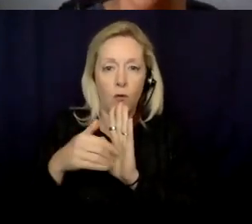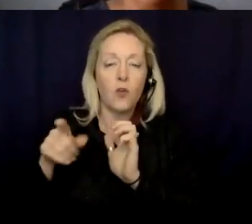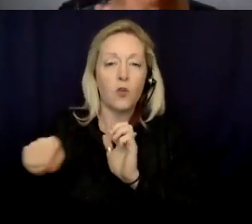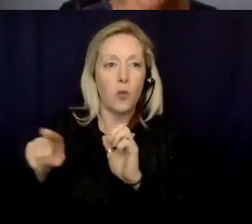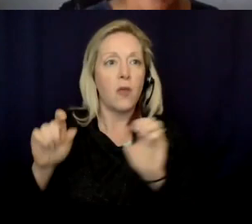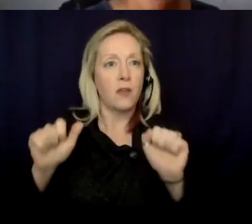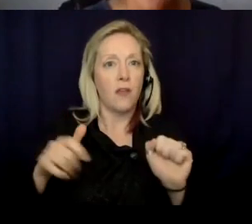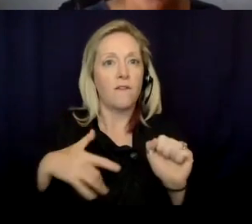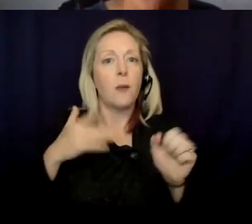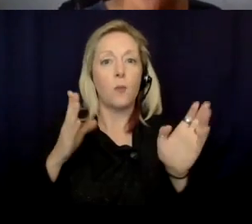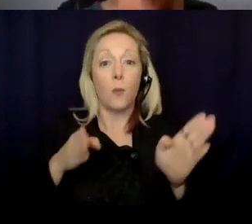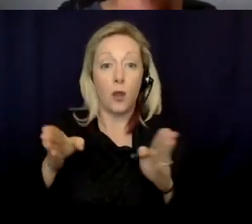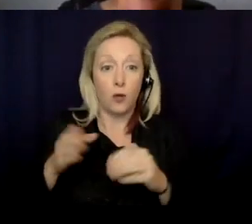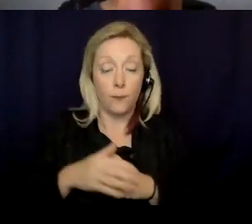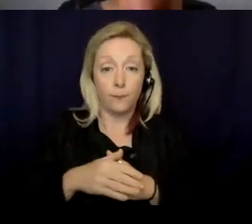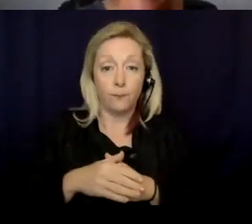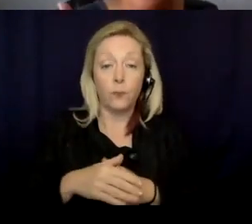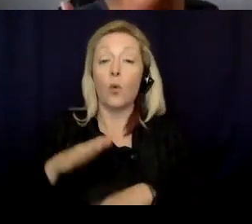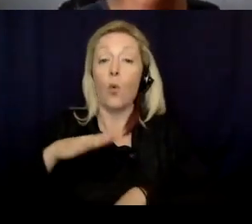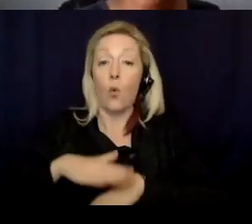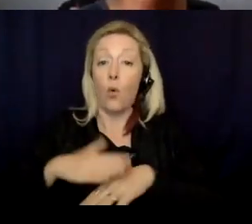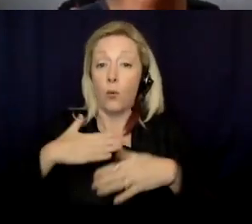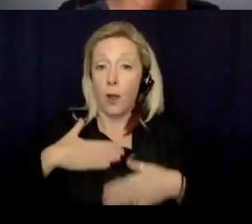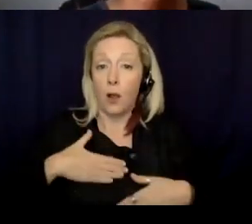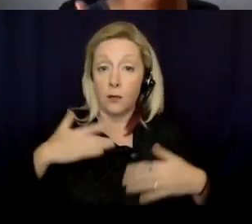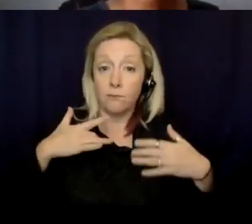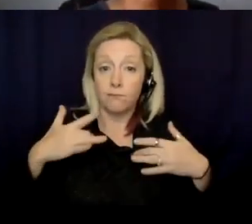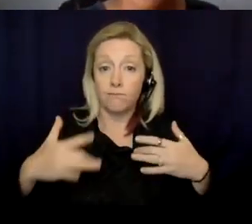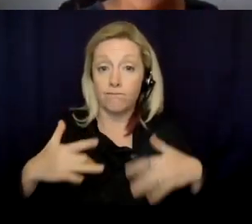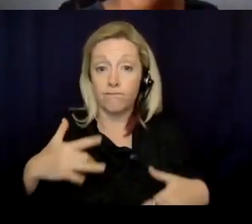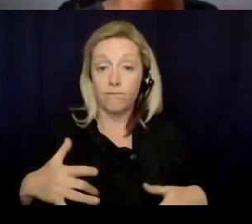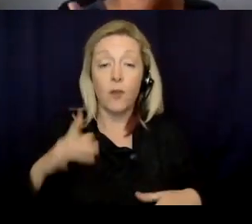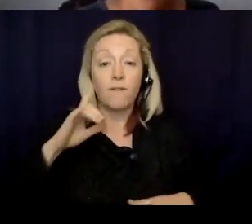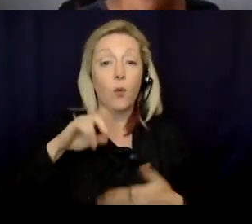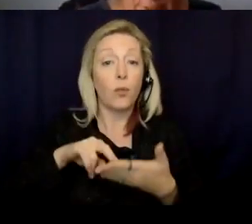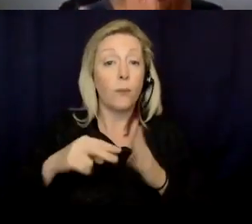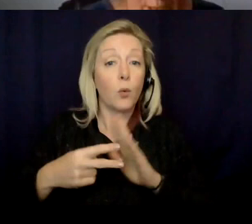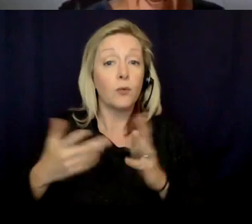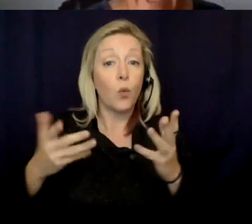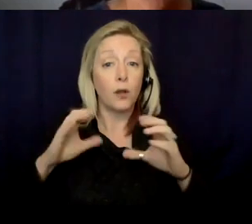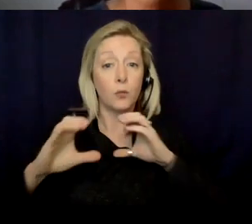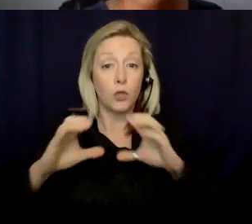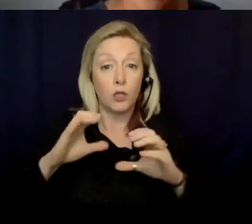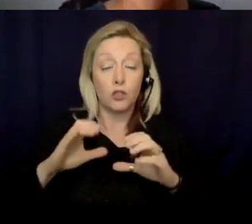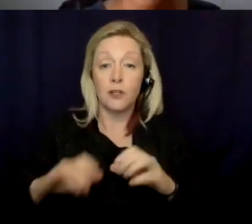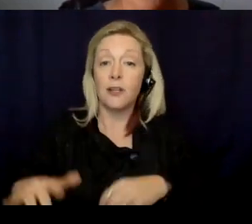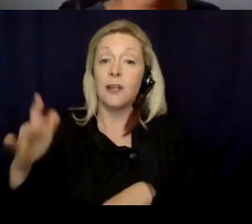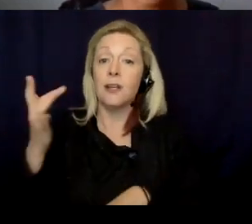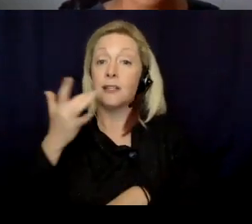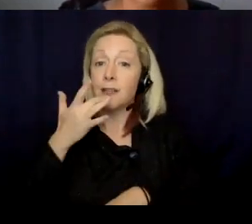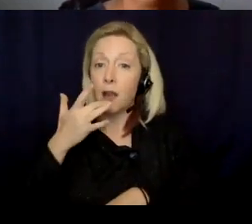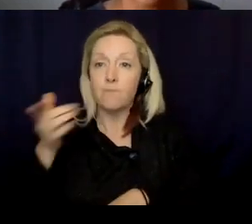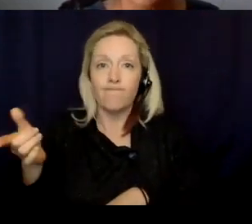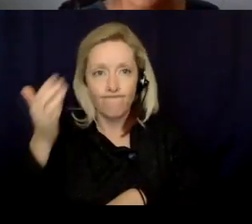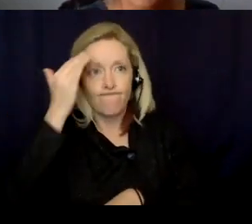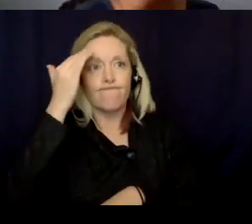I'm going to do it directly on their body. And it's used to help communicate so that he knows this is what we're going